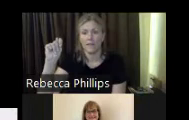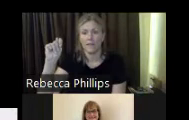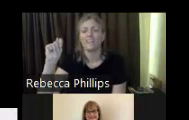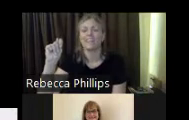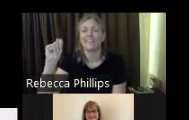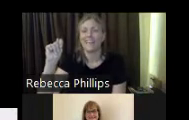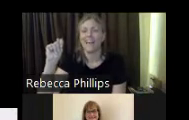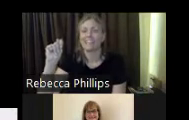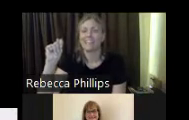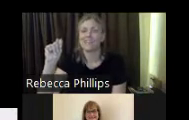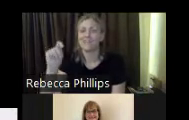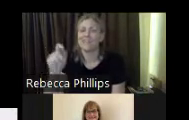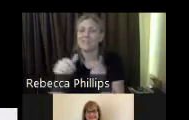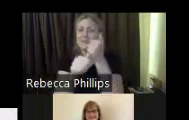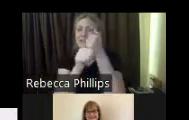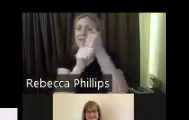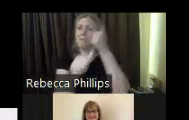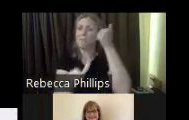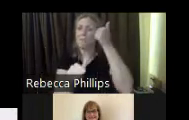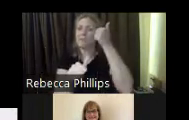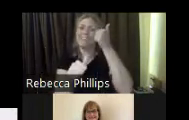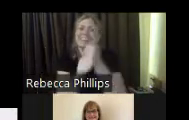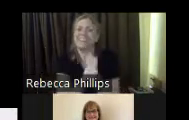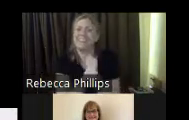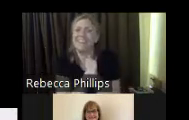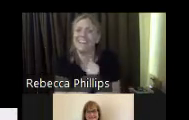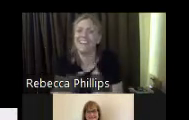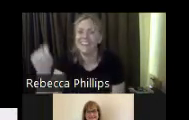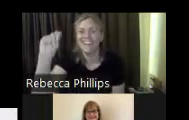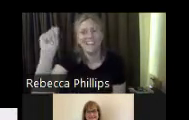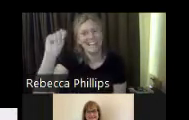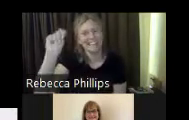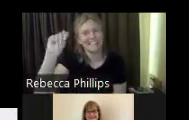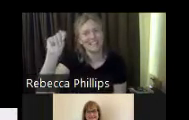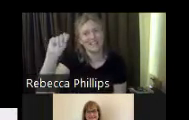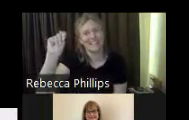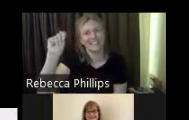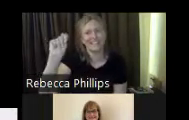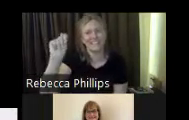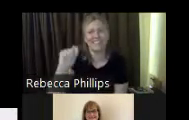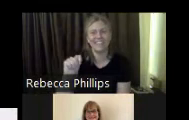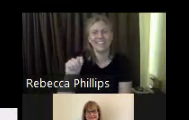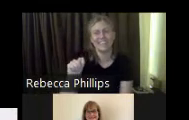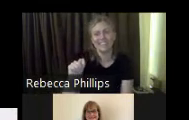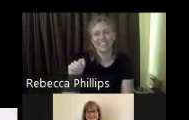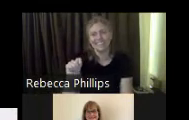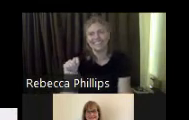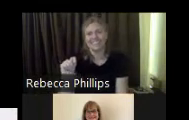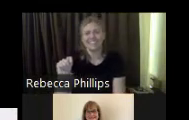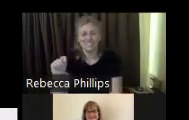the bathroom. Yeah, instead of doing the, Yes. yeah, just say toilet.